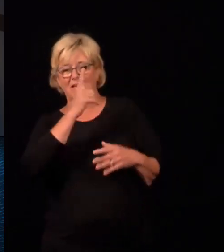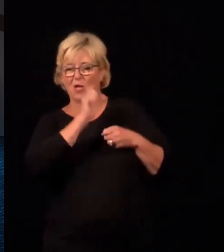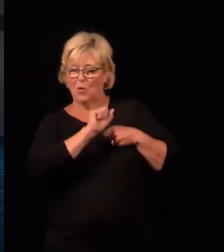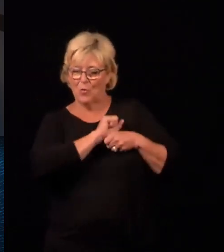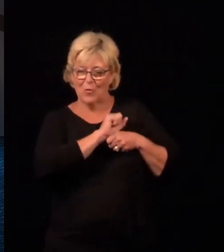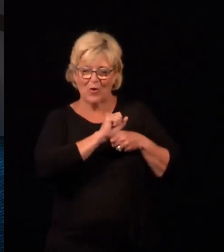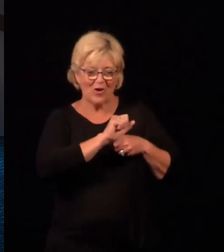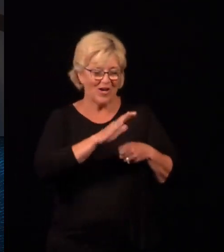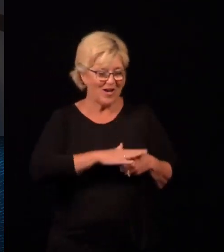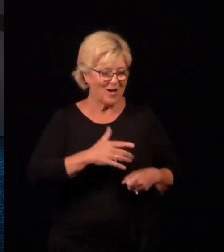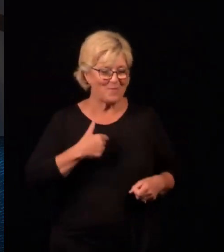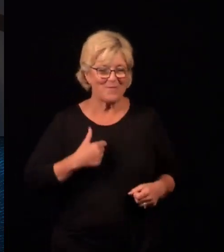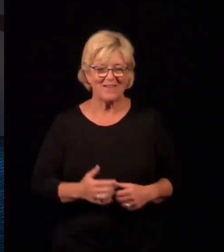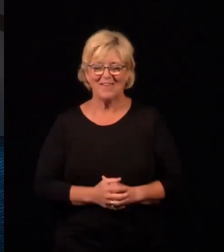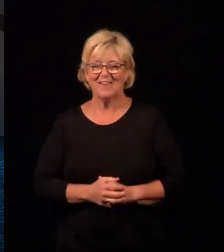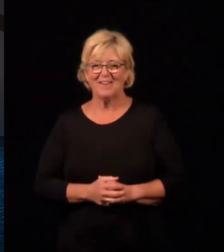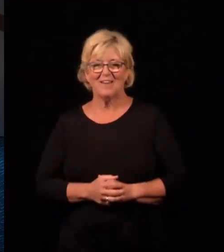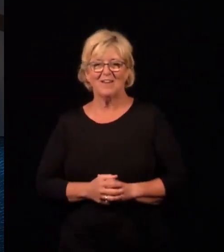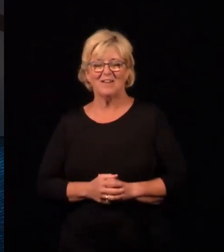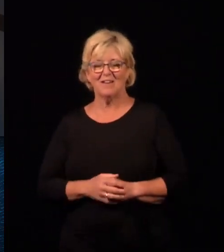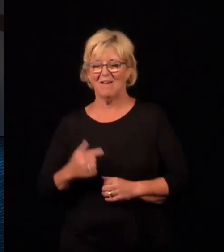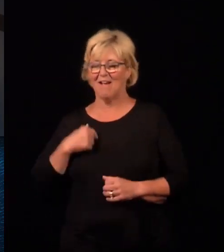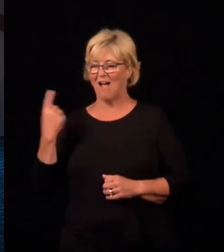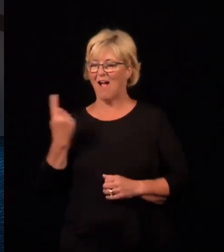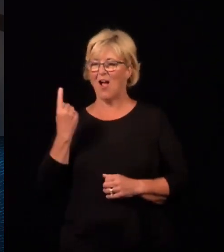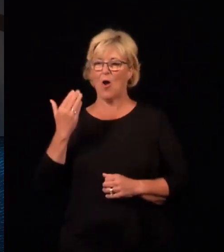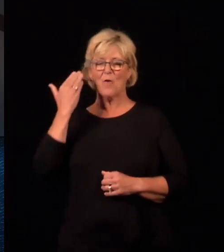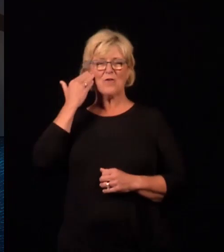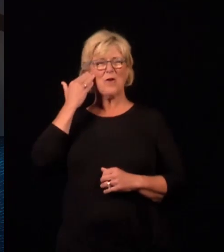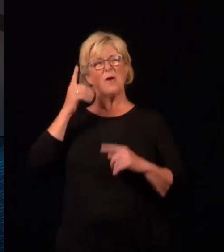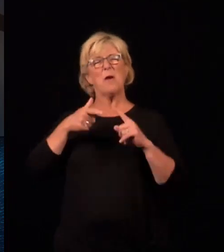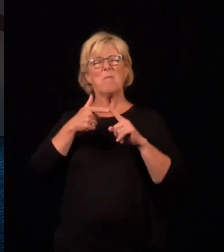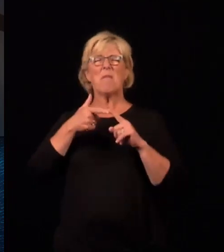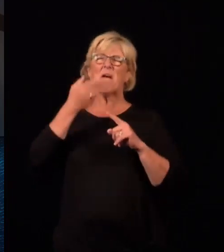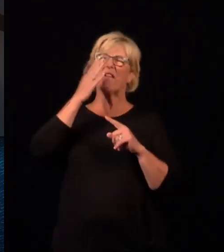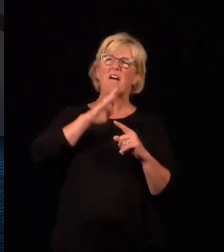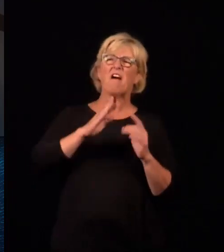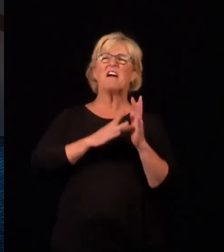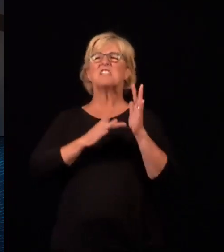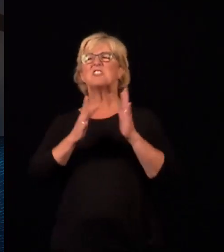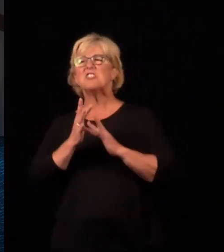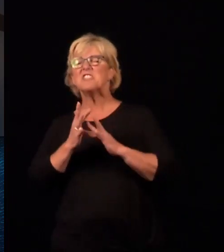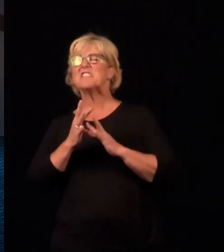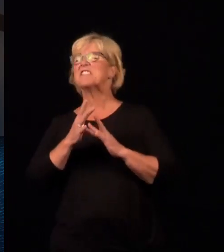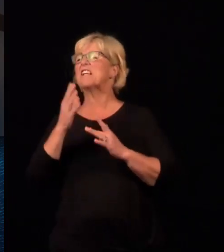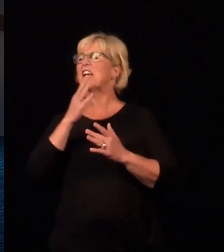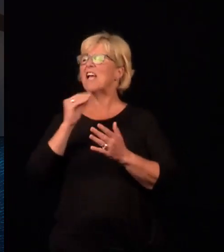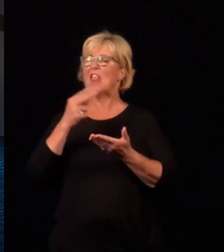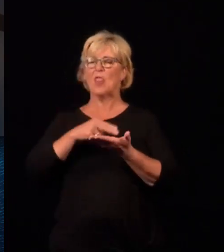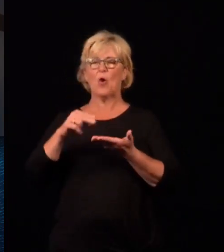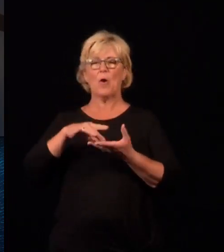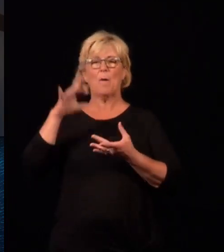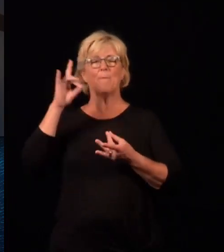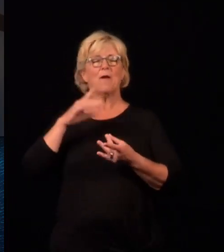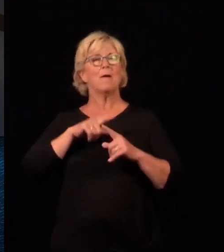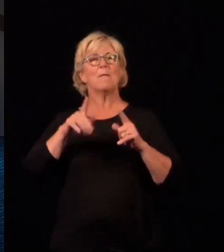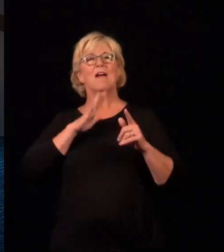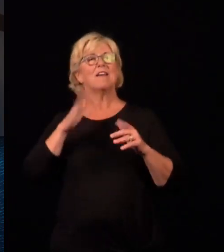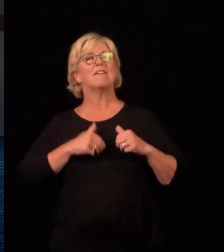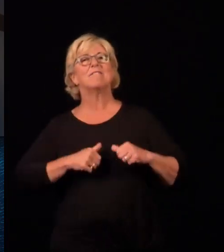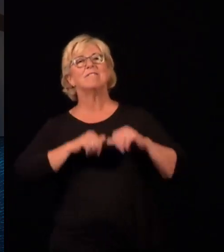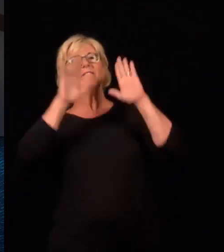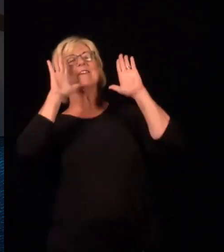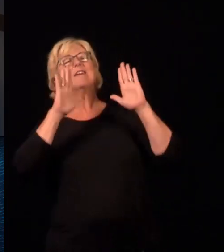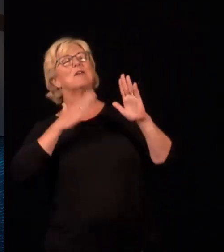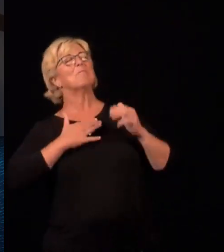on me, and I had always known about God and Jesus Christ, the Holy Spirit, but I'd never given my life to